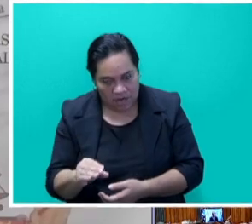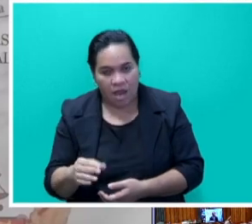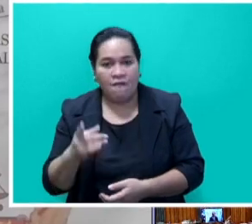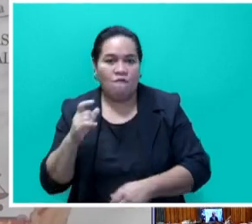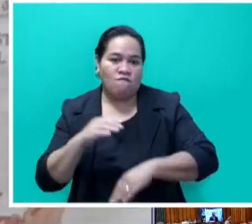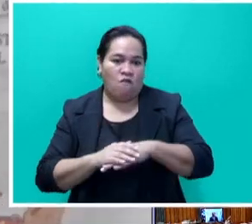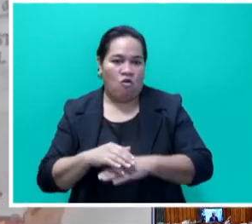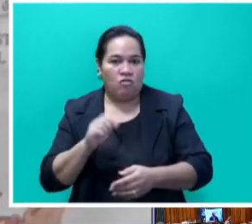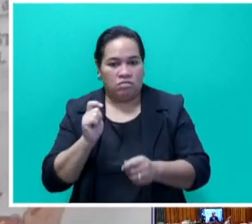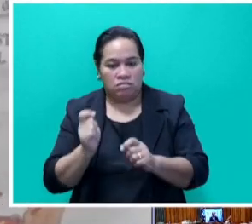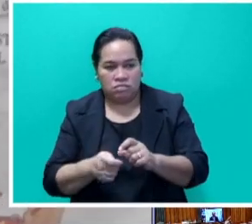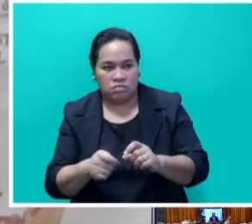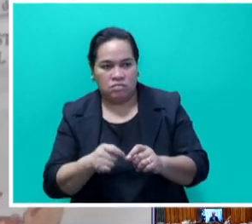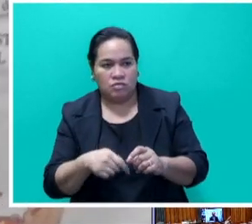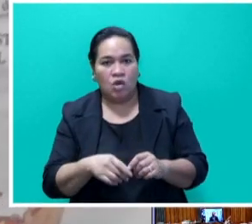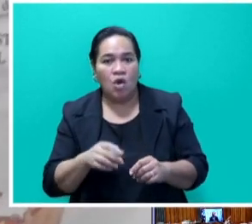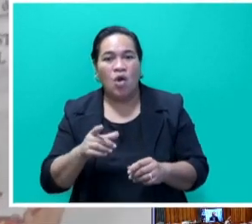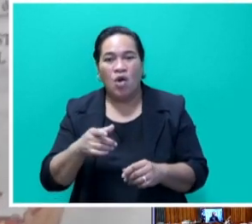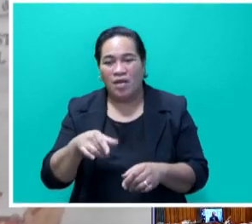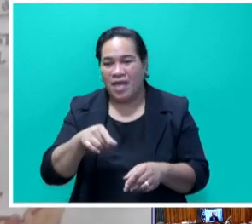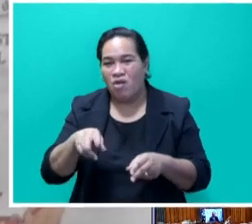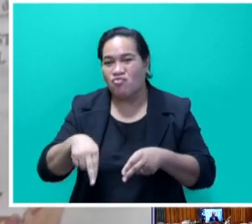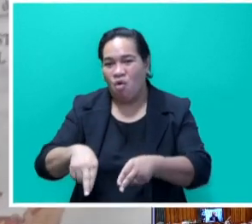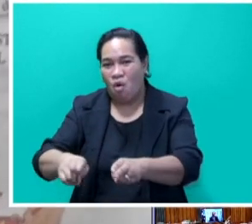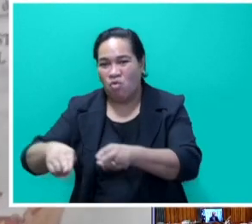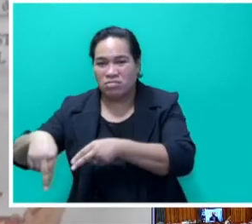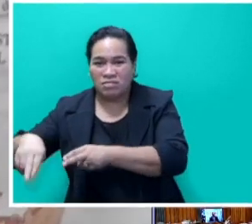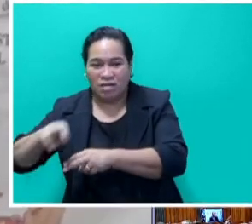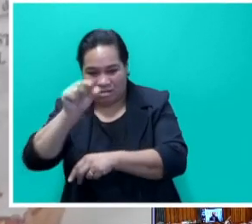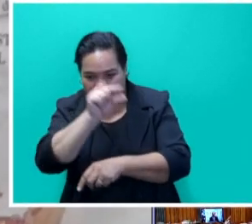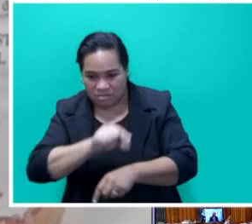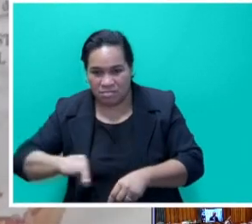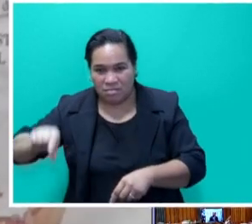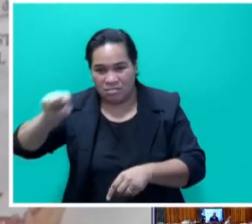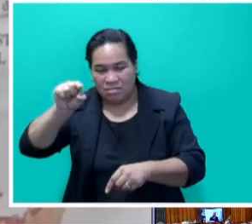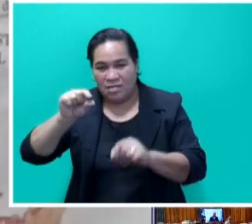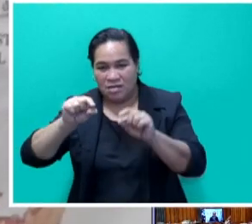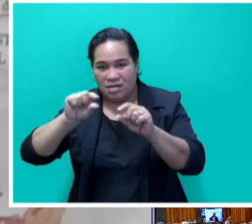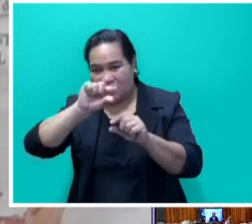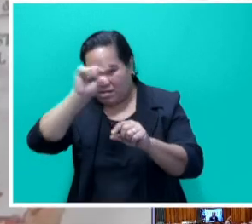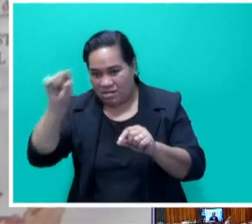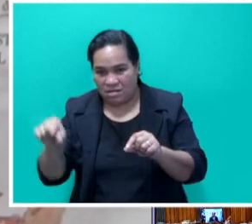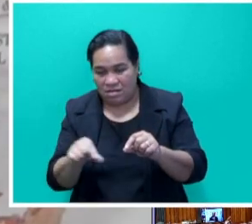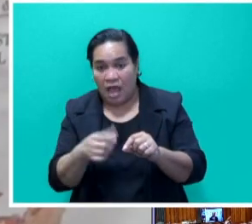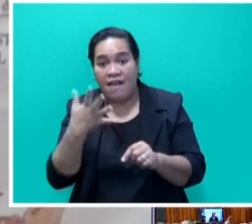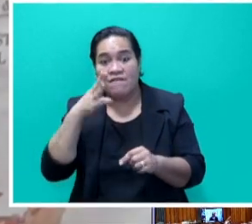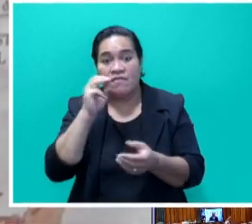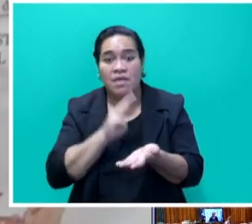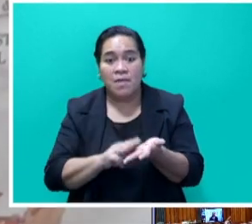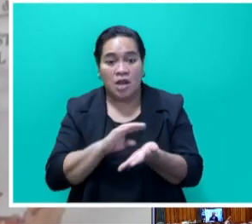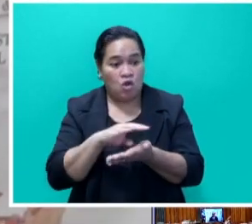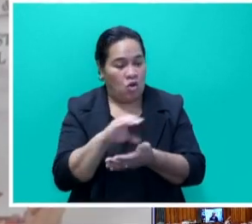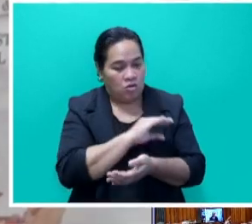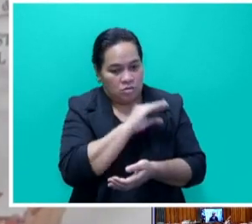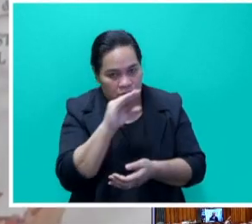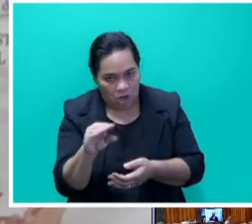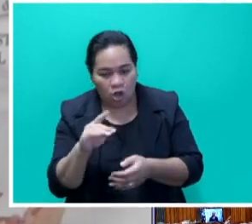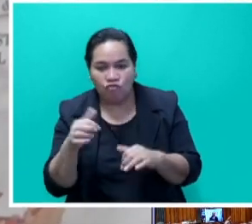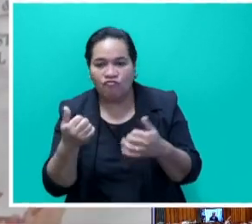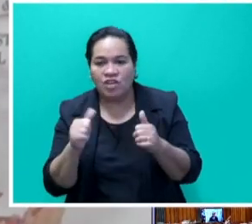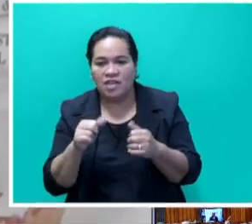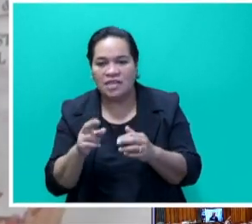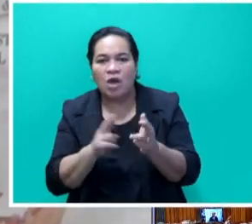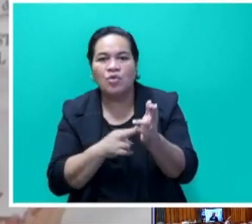construction of Queens and Kings Roads, which includes Foster Road. $15 million has been allocated to complete the ongoing rural